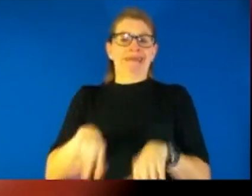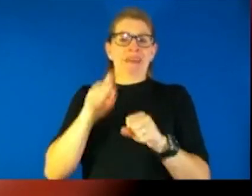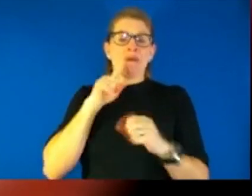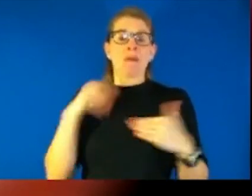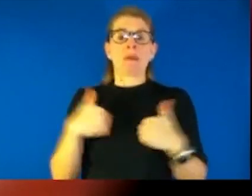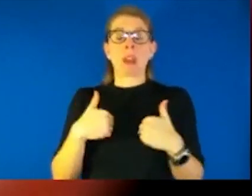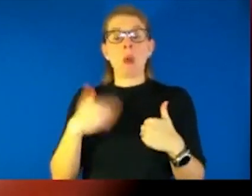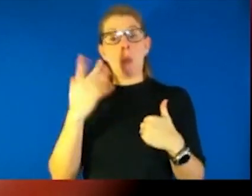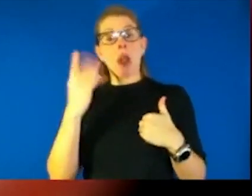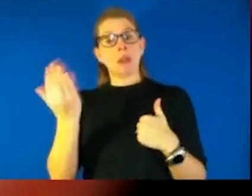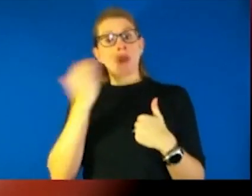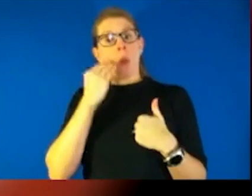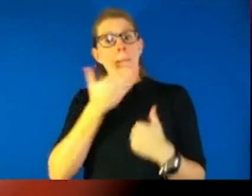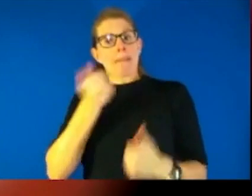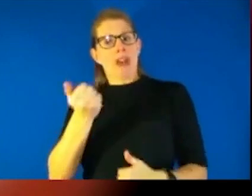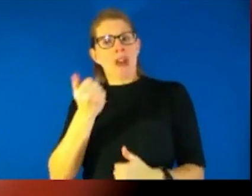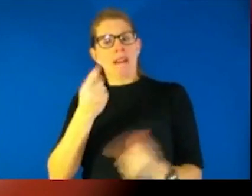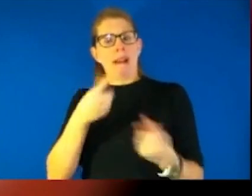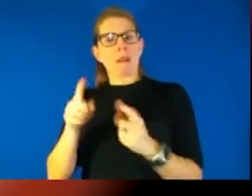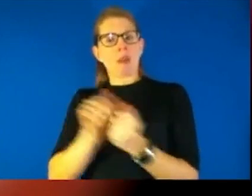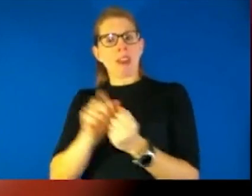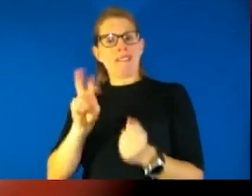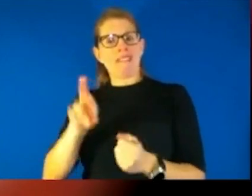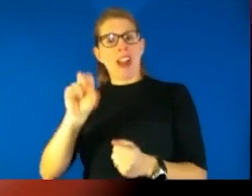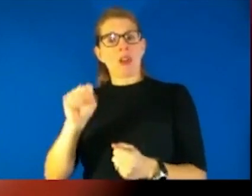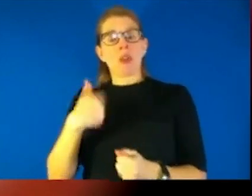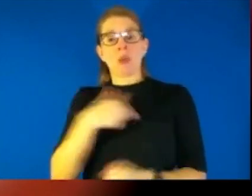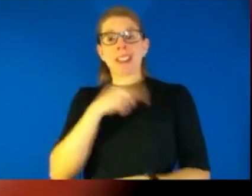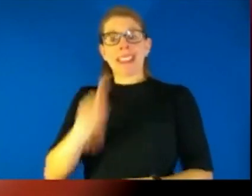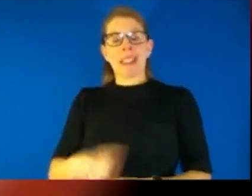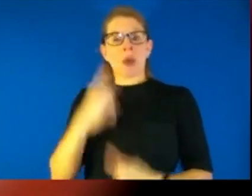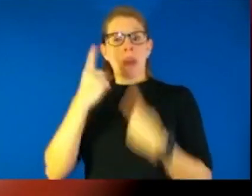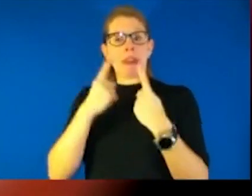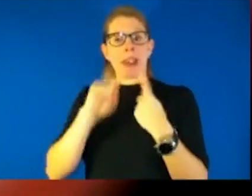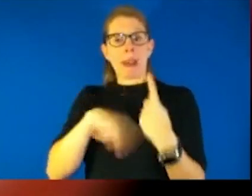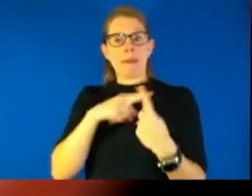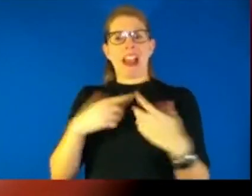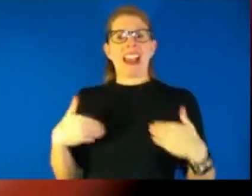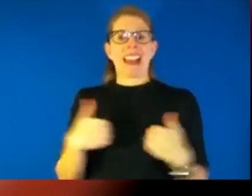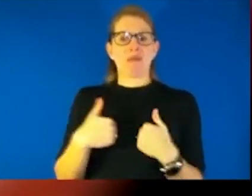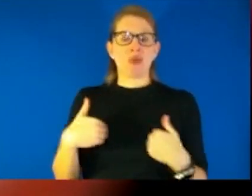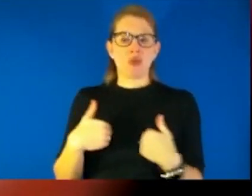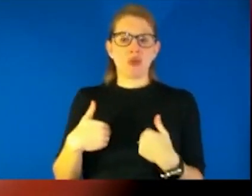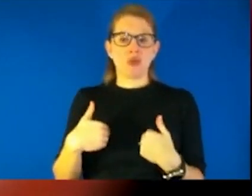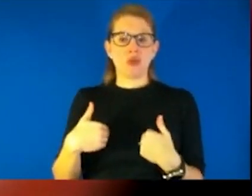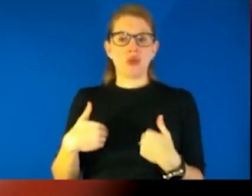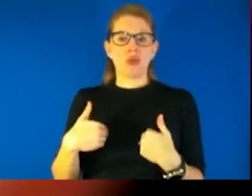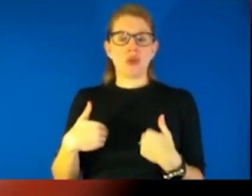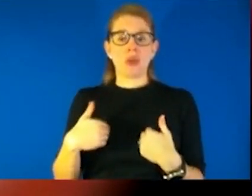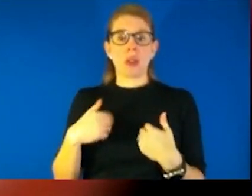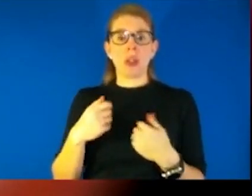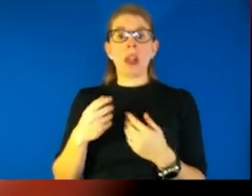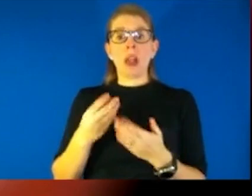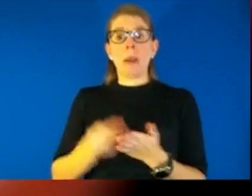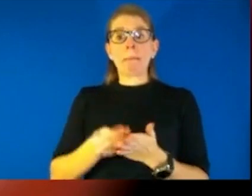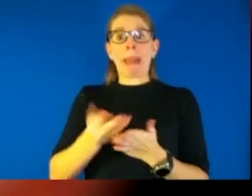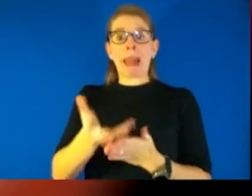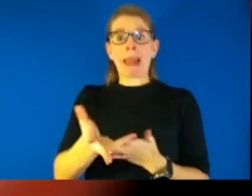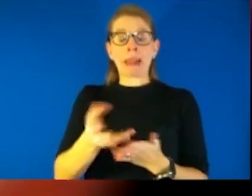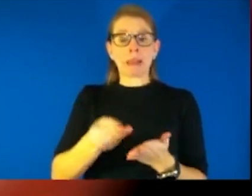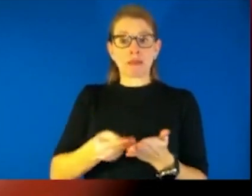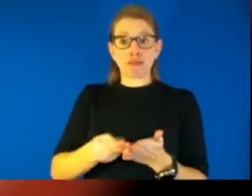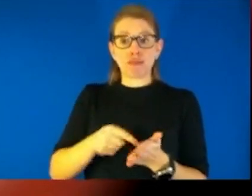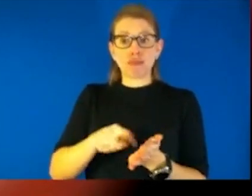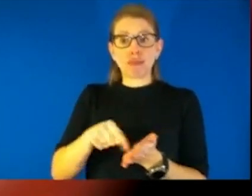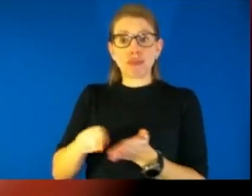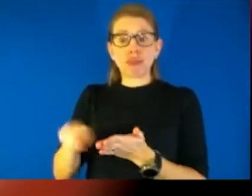what's happening with this virus. We need to think about animals and spend money to do these studies.